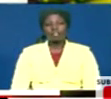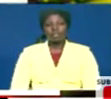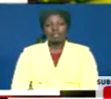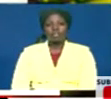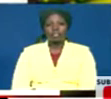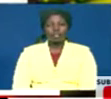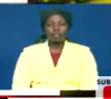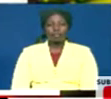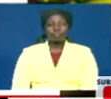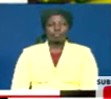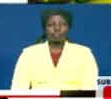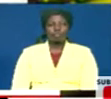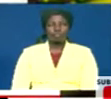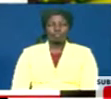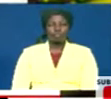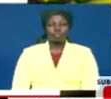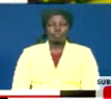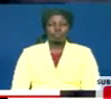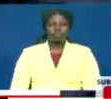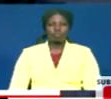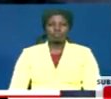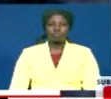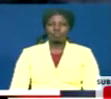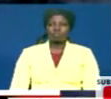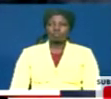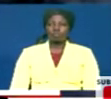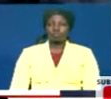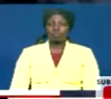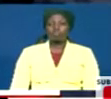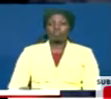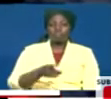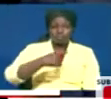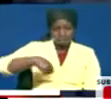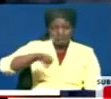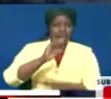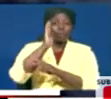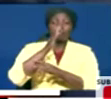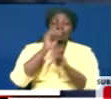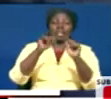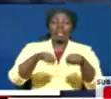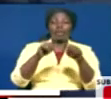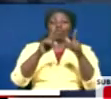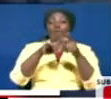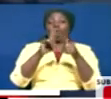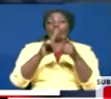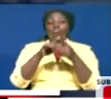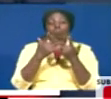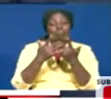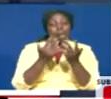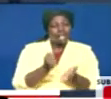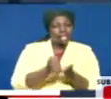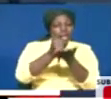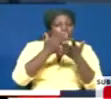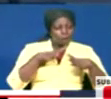retail at 2,220 shillings. We'll be able to assist those who have not planted with the DAP because